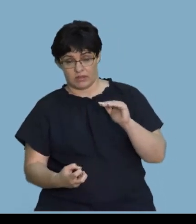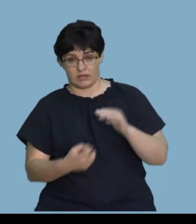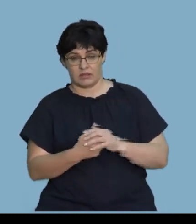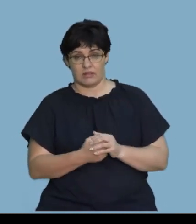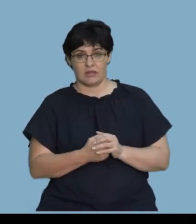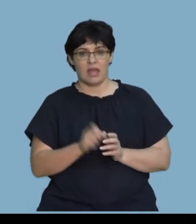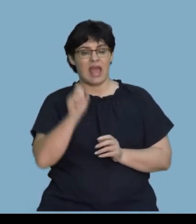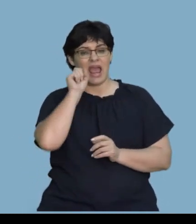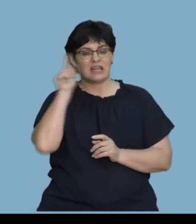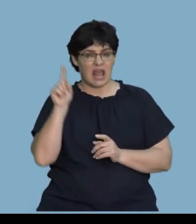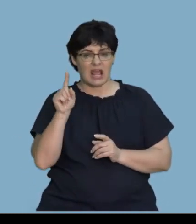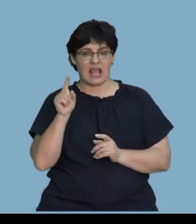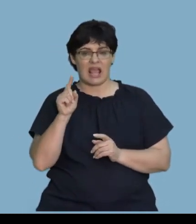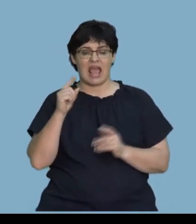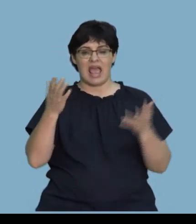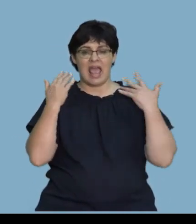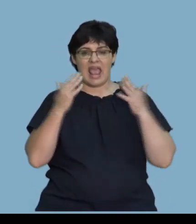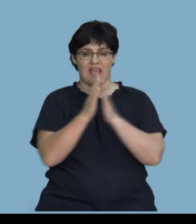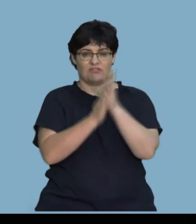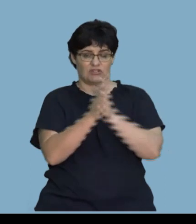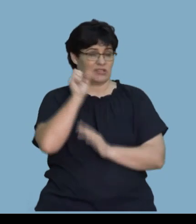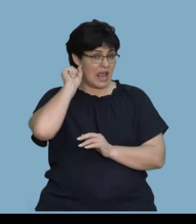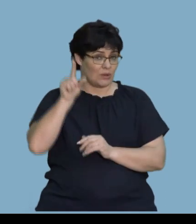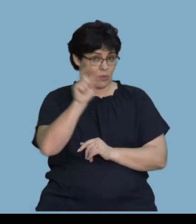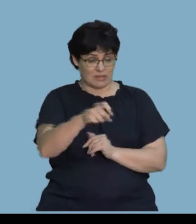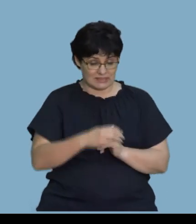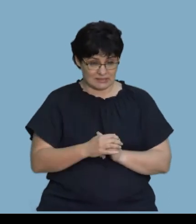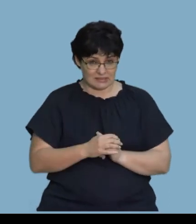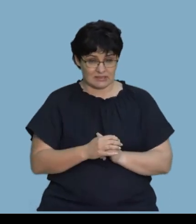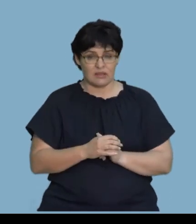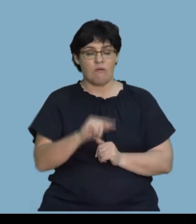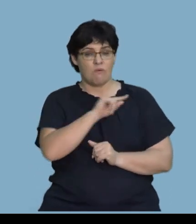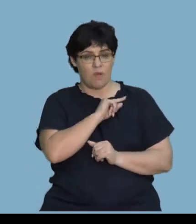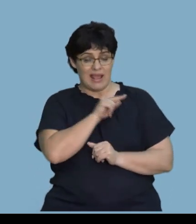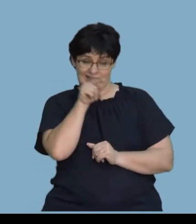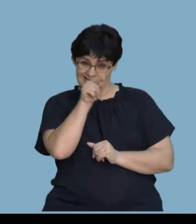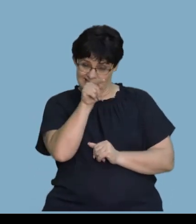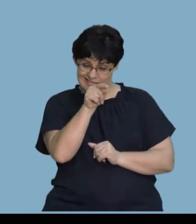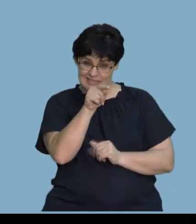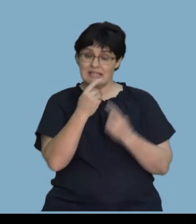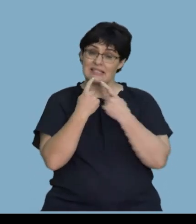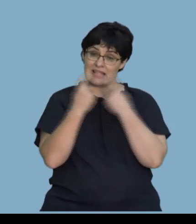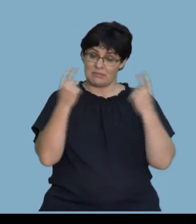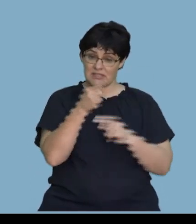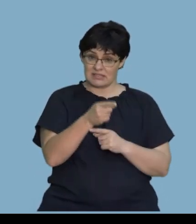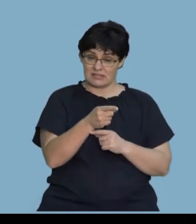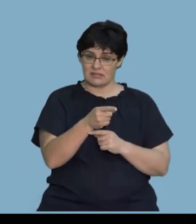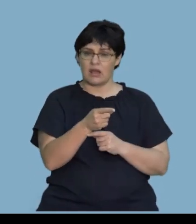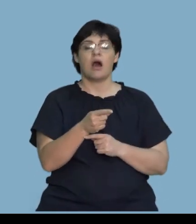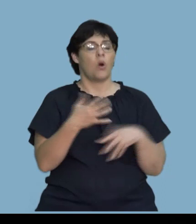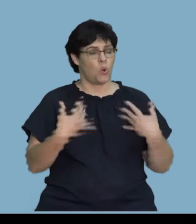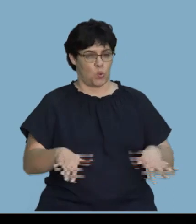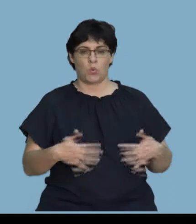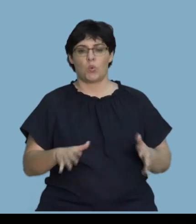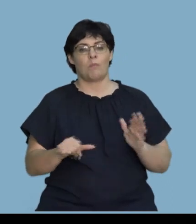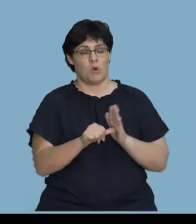ignore effects of air friction. I'm going to underline ignore effects of air friction because that statement means a lot